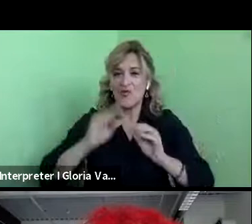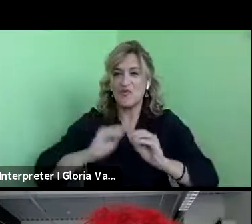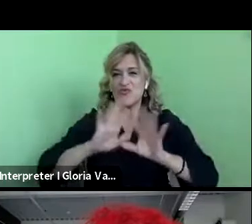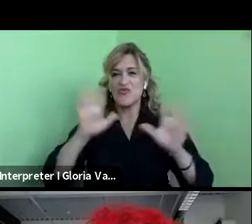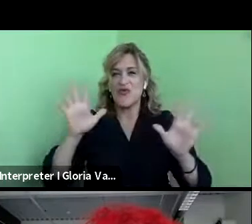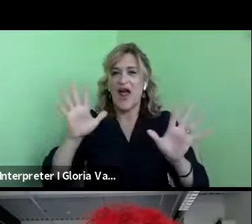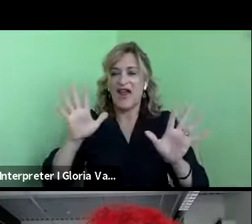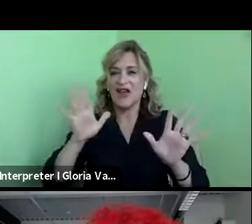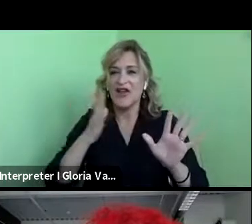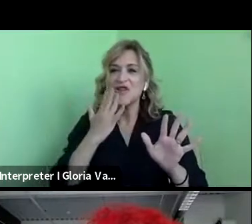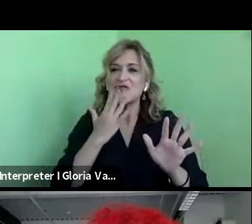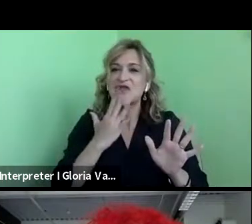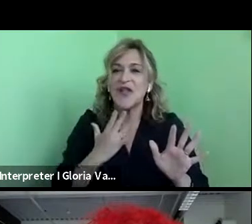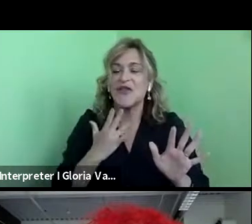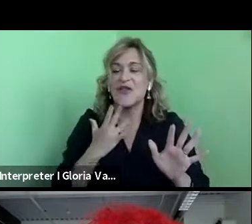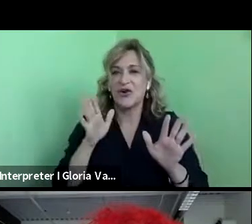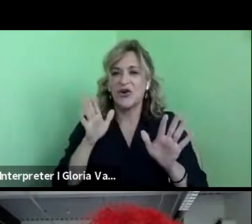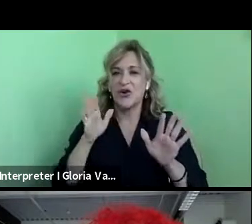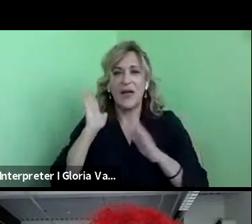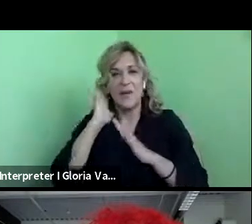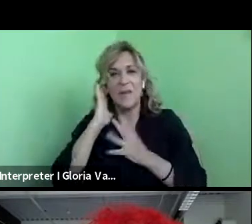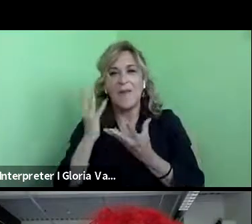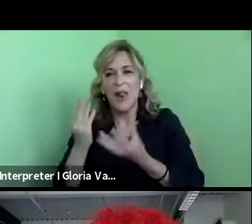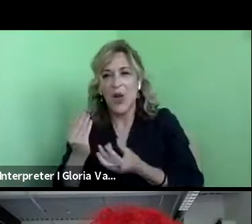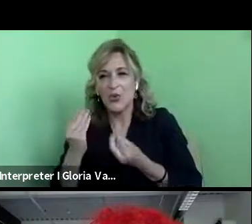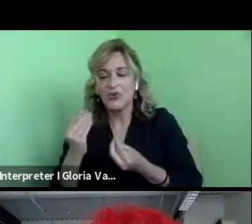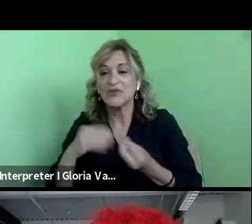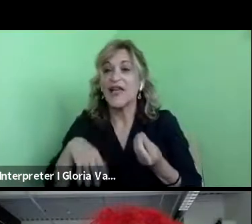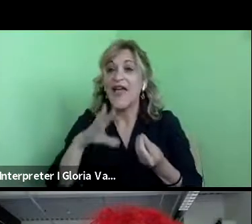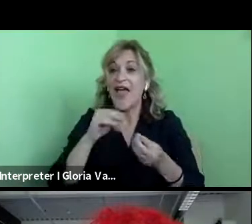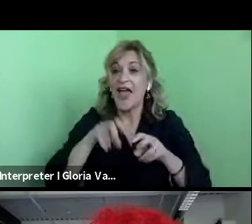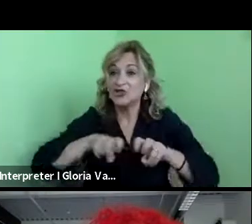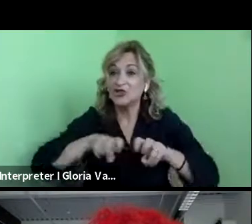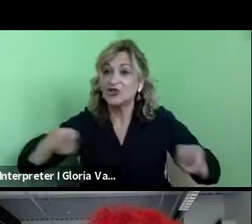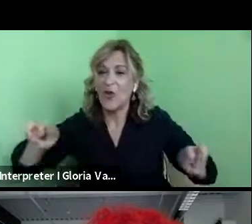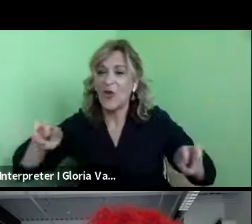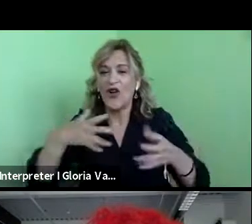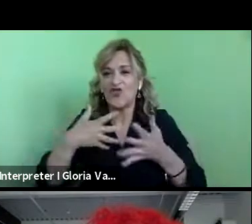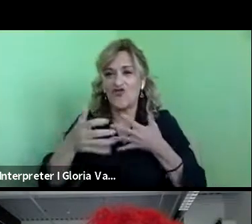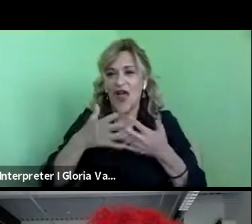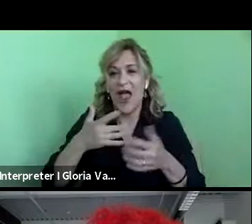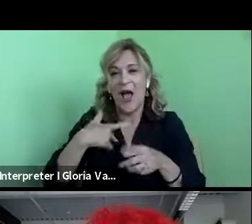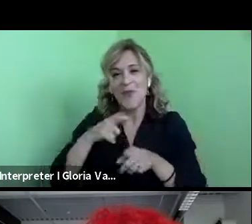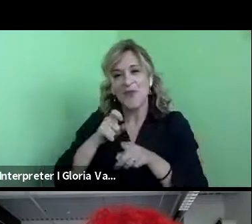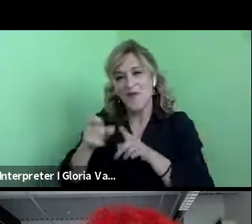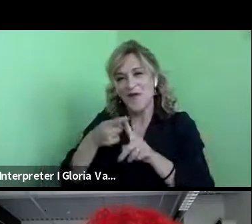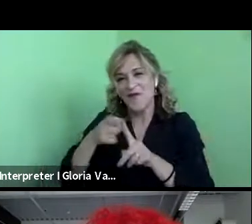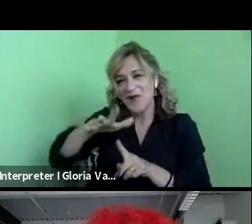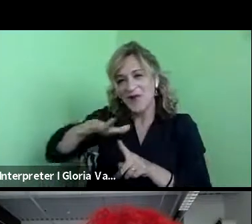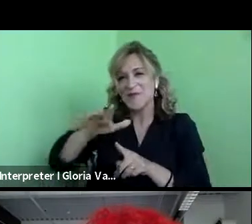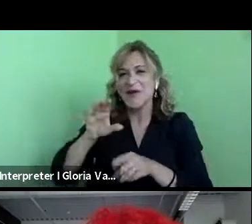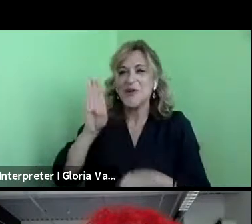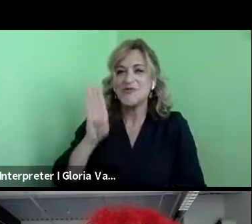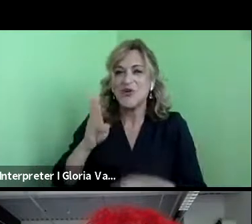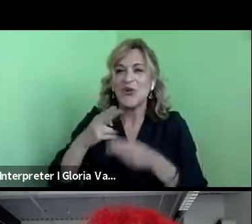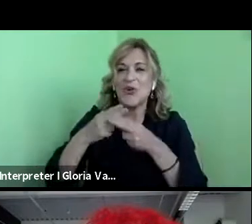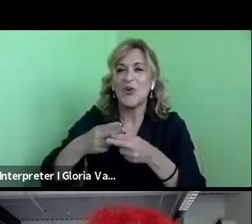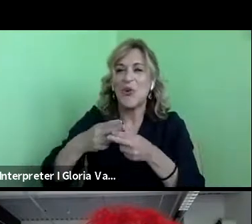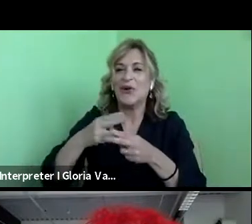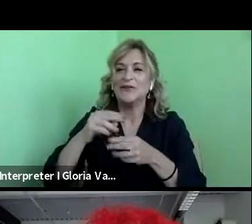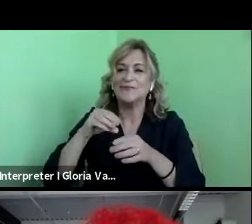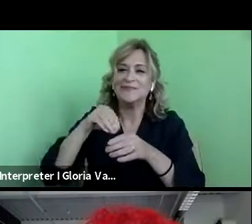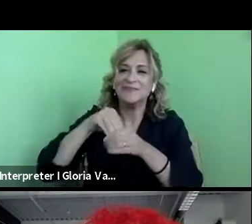behind me and a gray sofa. And I am calling in from Bed-Stuy, Brooklyn, which is on